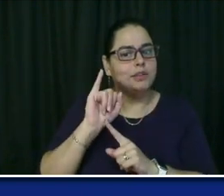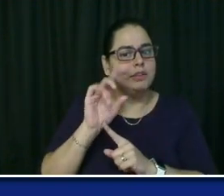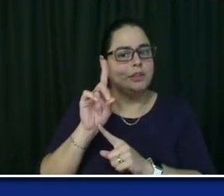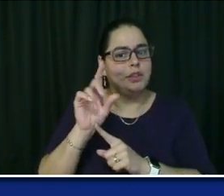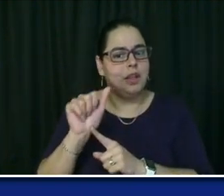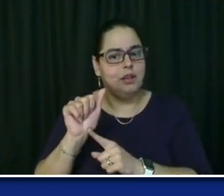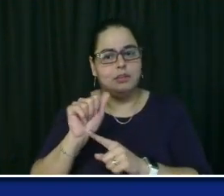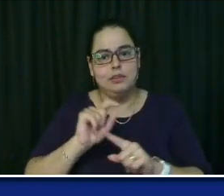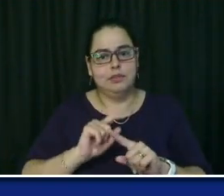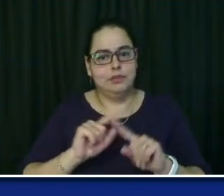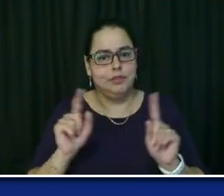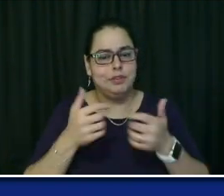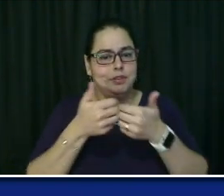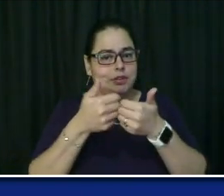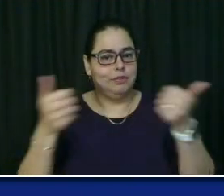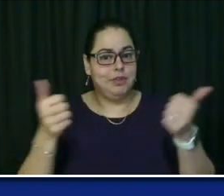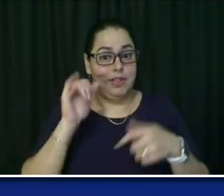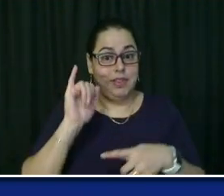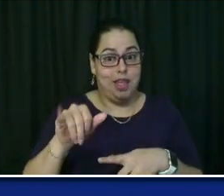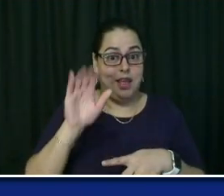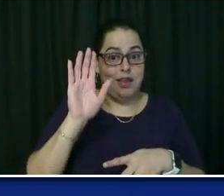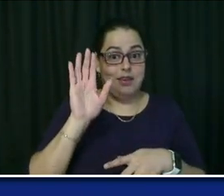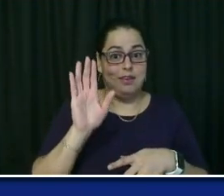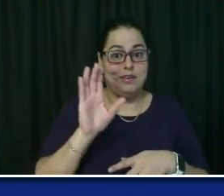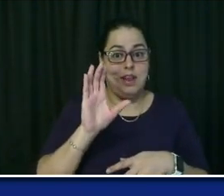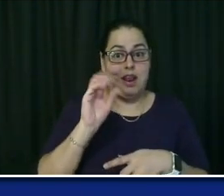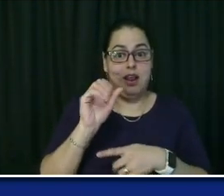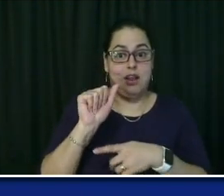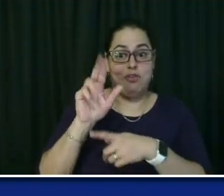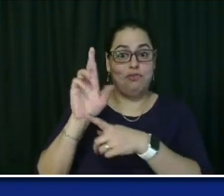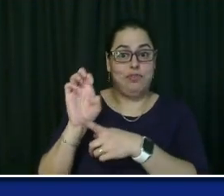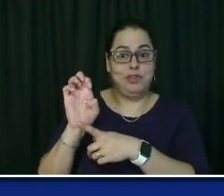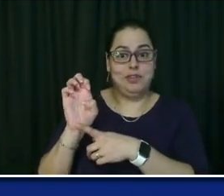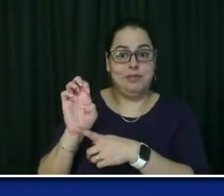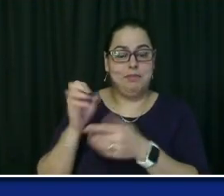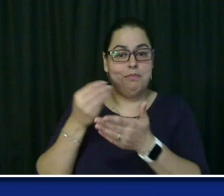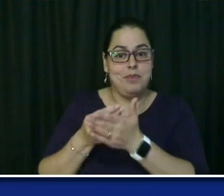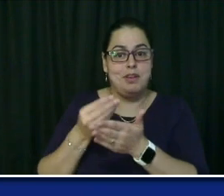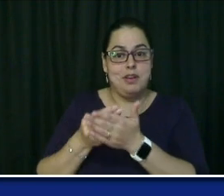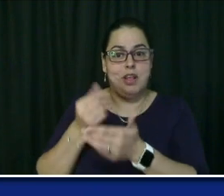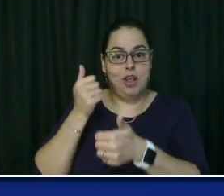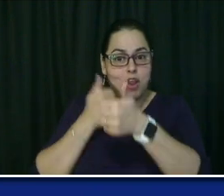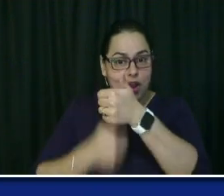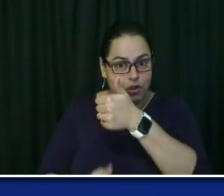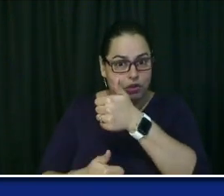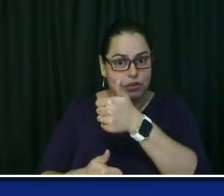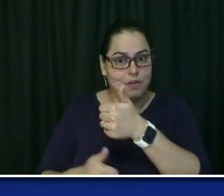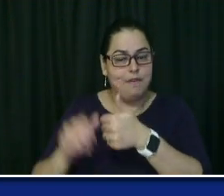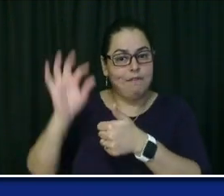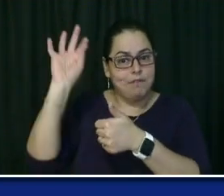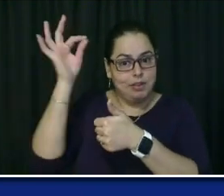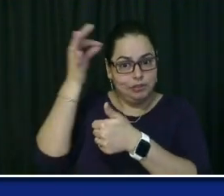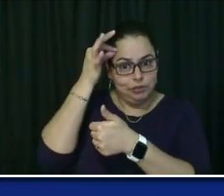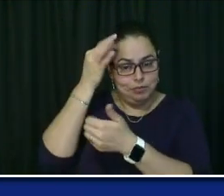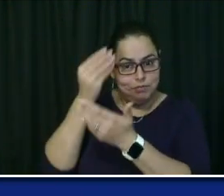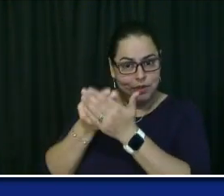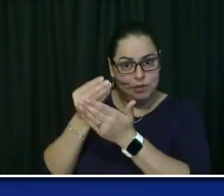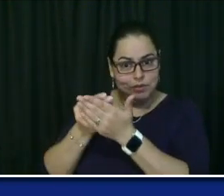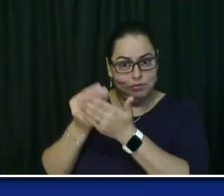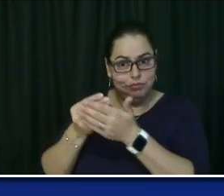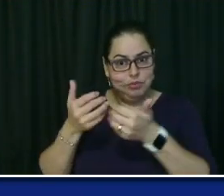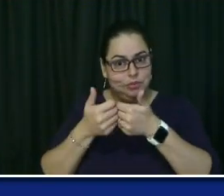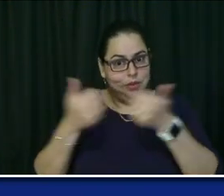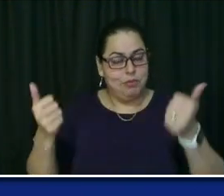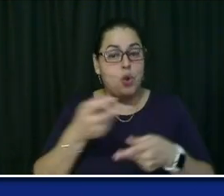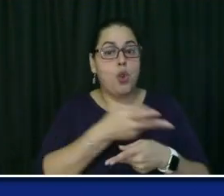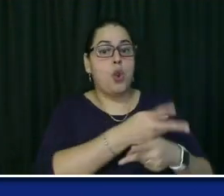county. The CARES Act money is under control of federal government. So those programs have been put in effect. We announced them last week to help with businesses of a